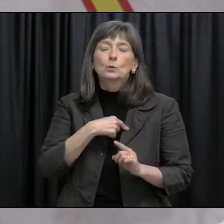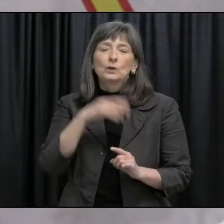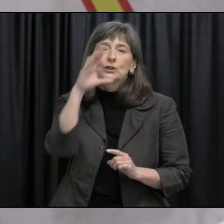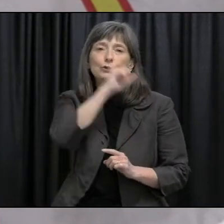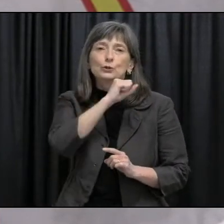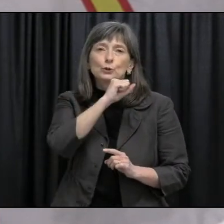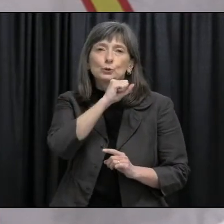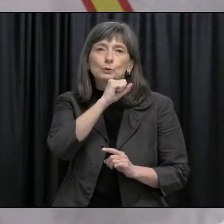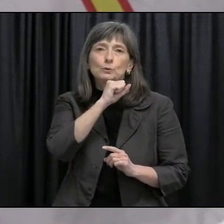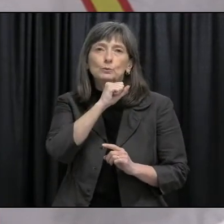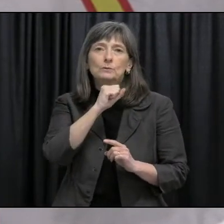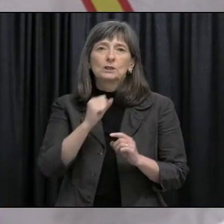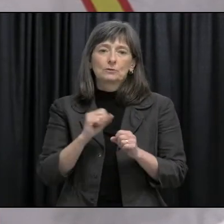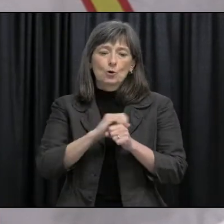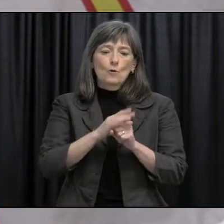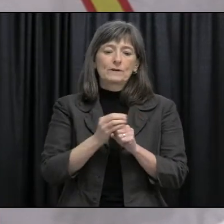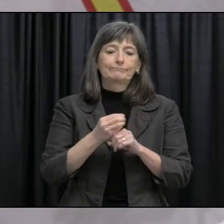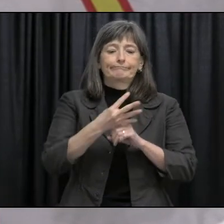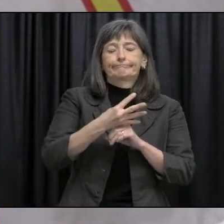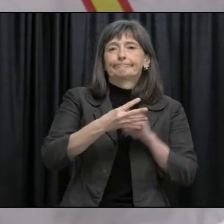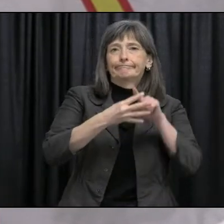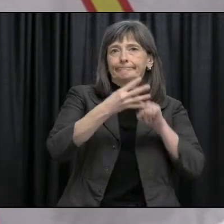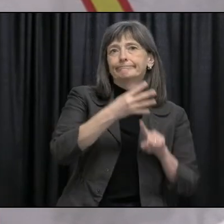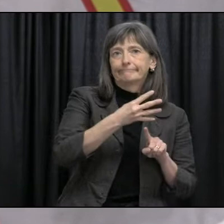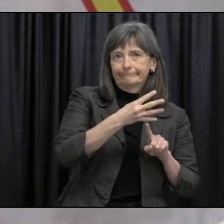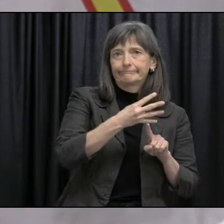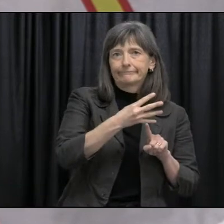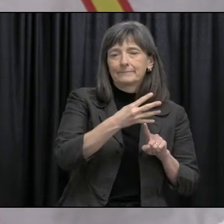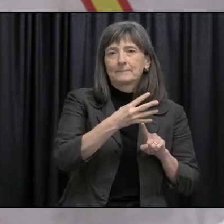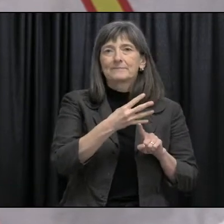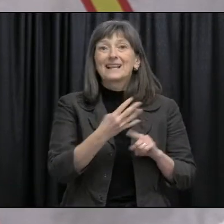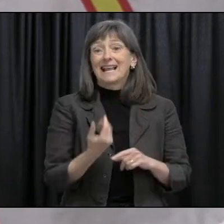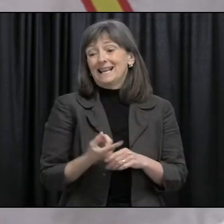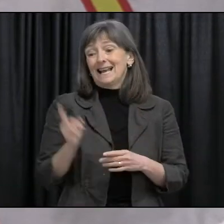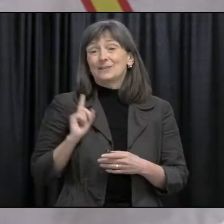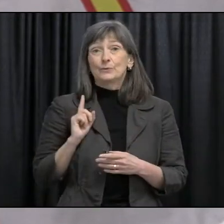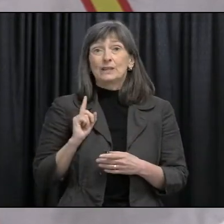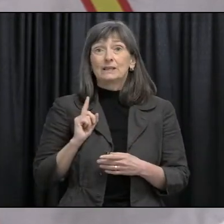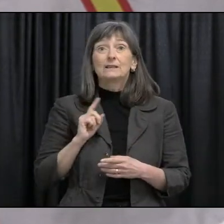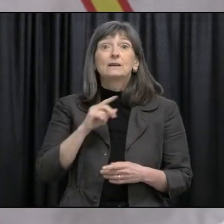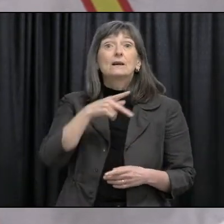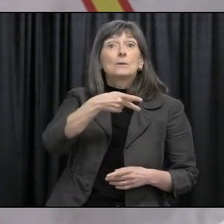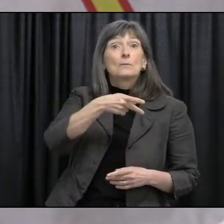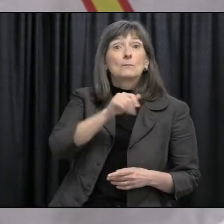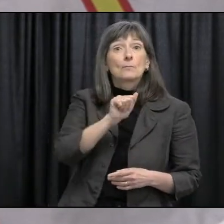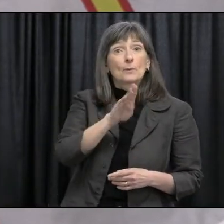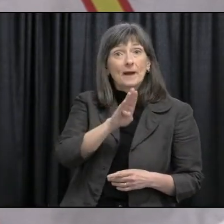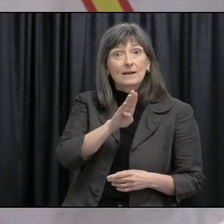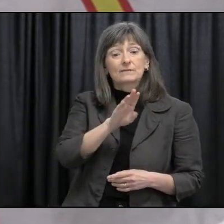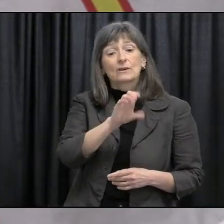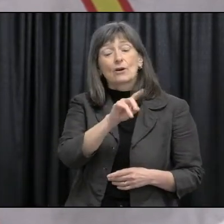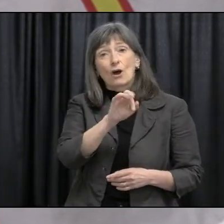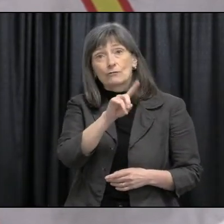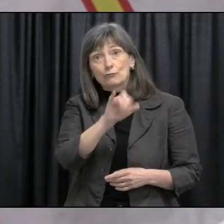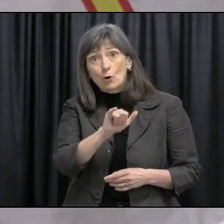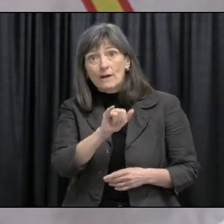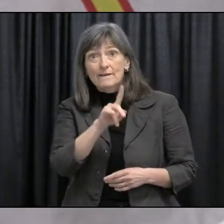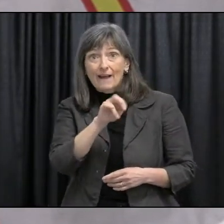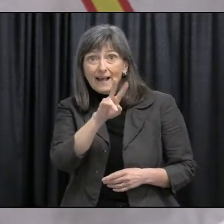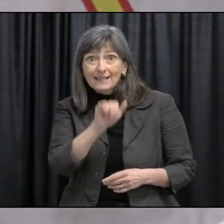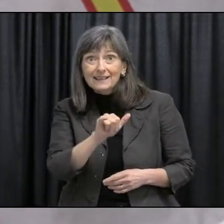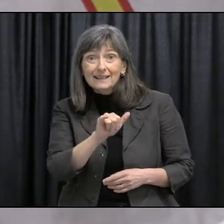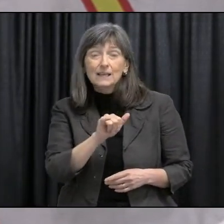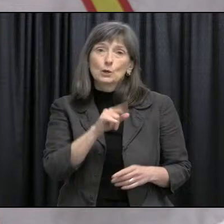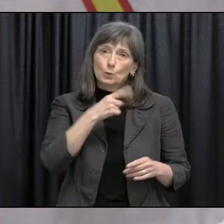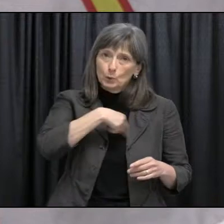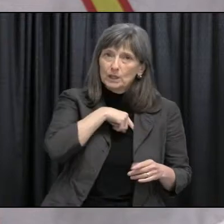Last week, Western Health conducted increased testing in the Caudry Valley, Portabasque region and have not identified any evidence